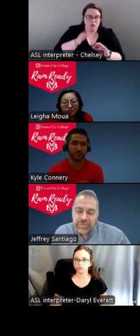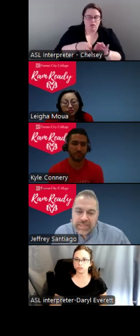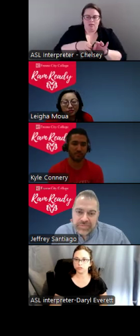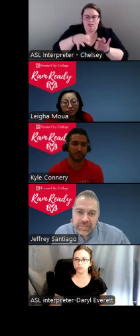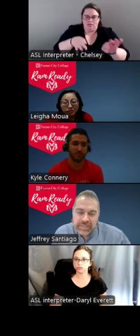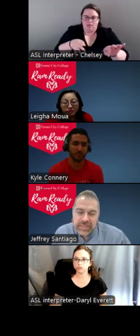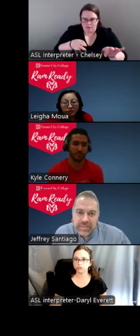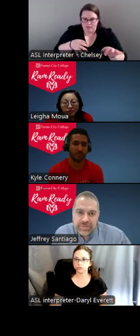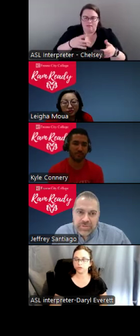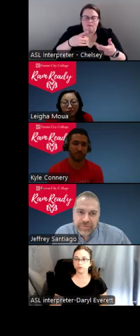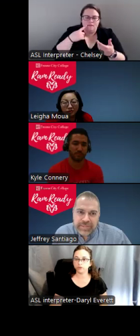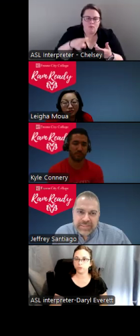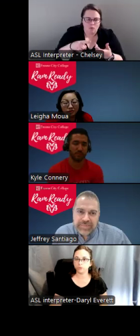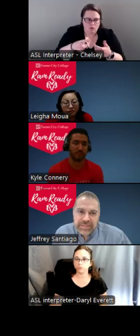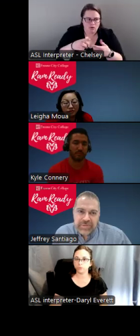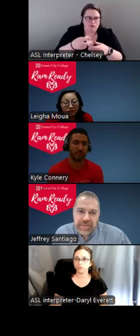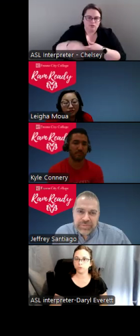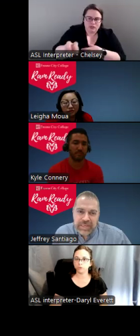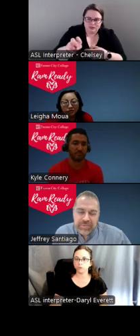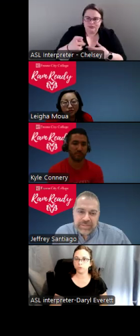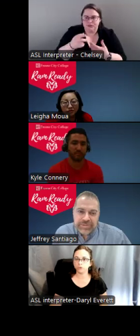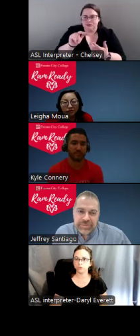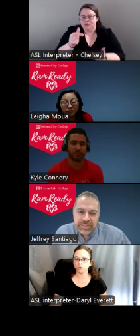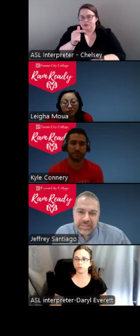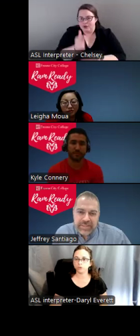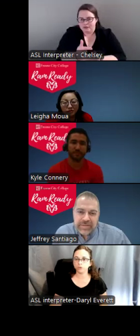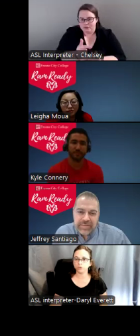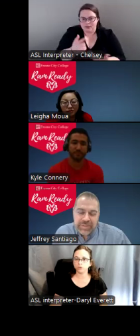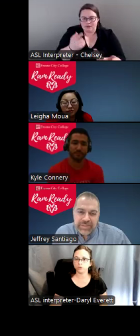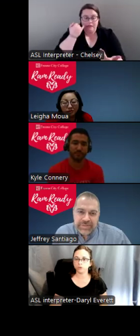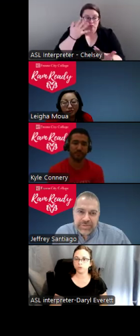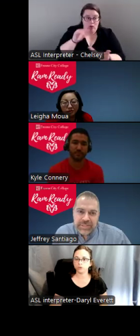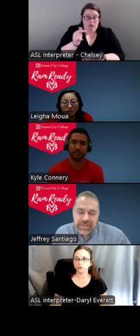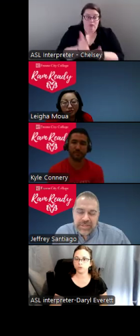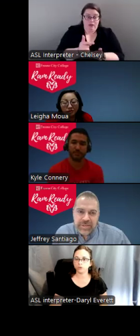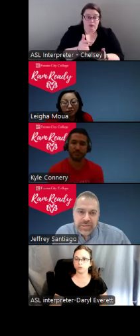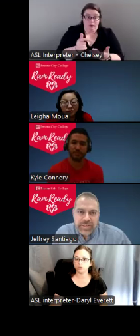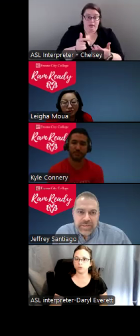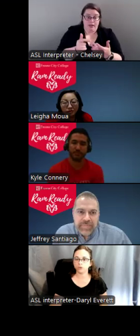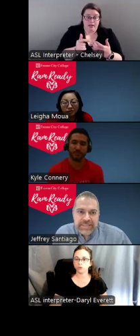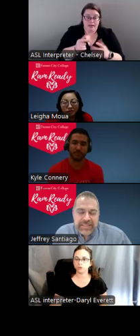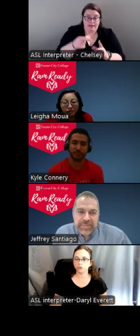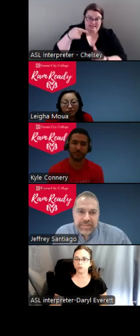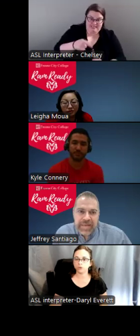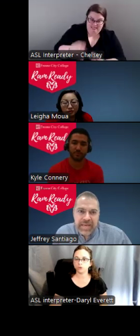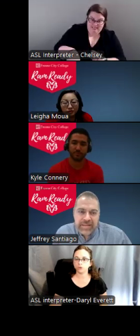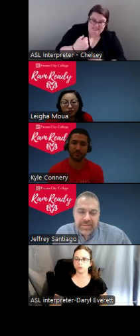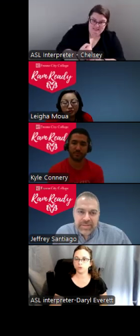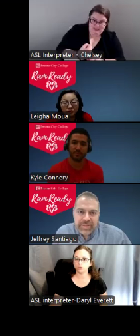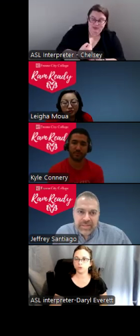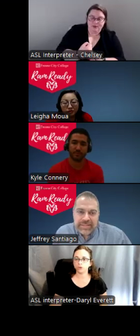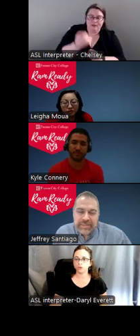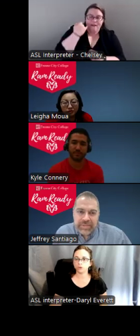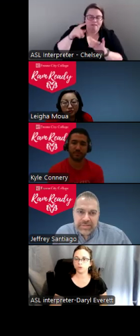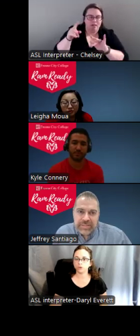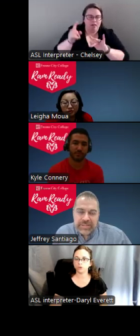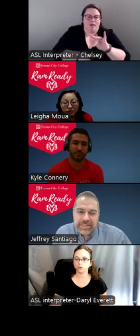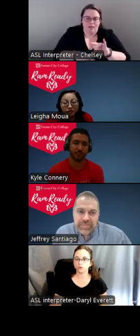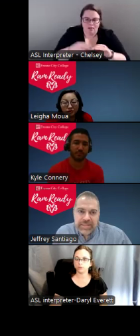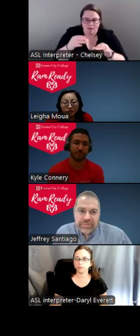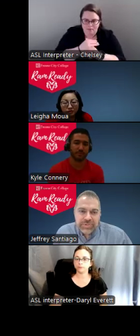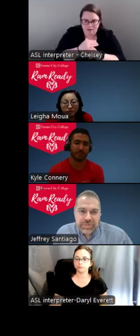transfer, to graduate. So if you're anticipating to graduate within a certain year, by skipping a math in the